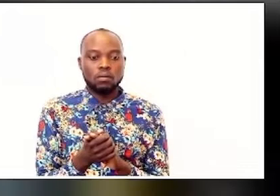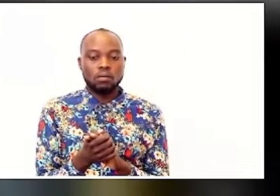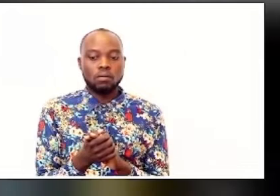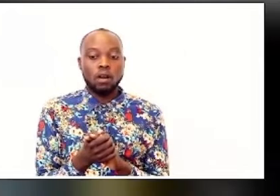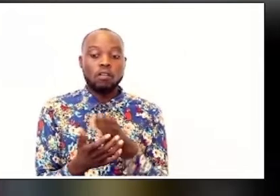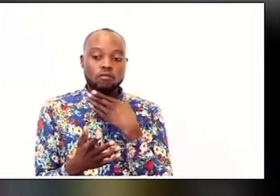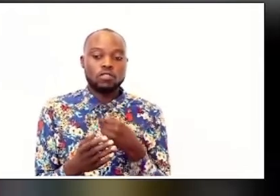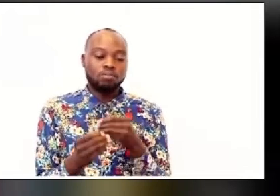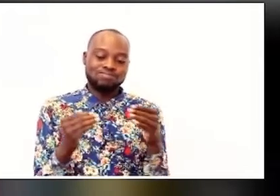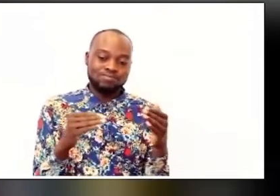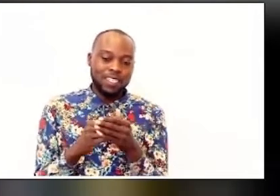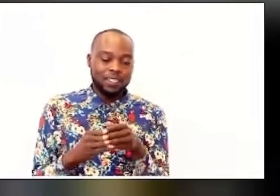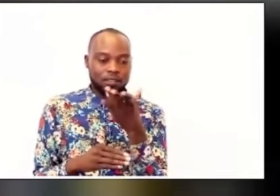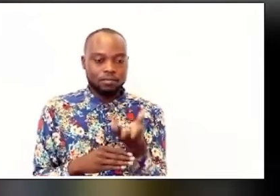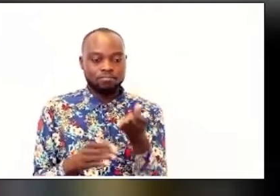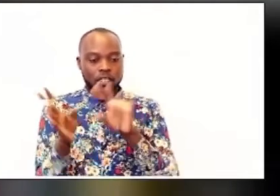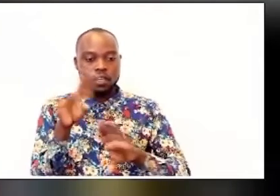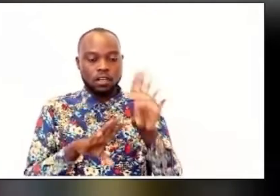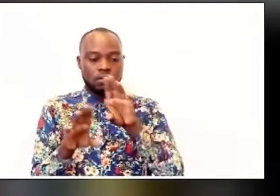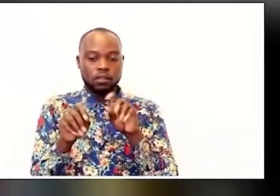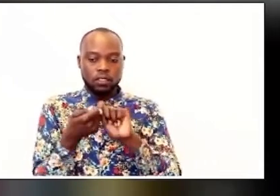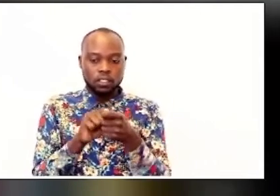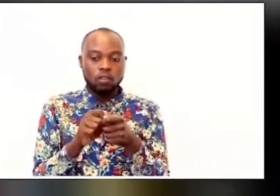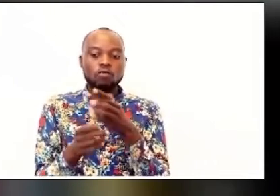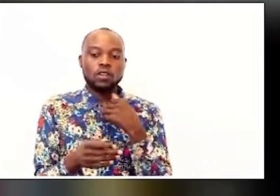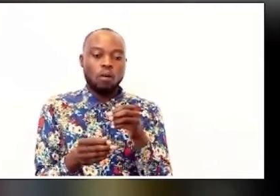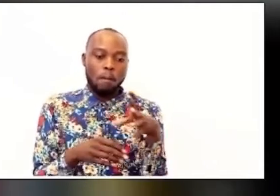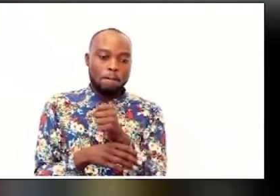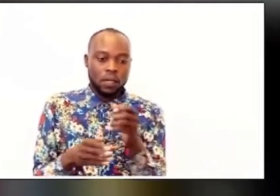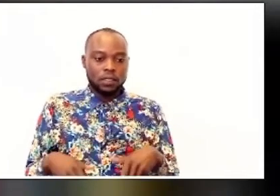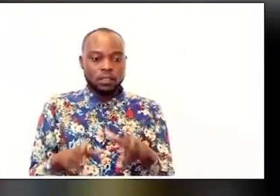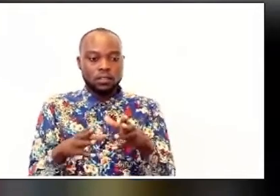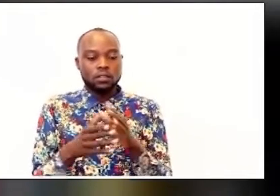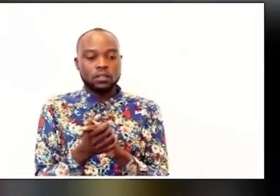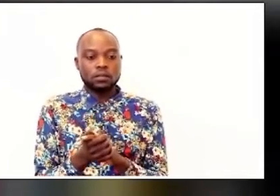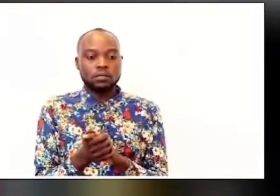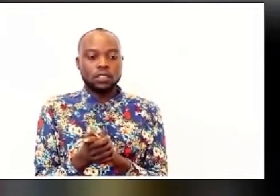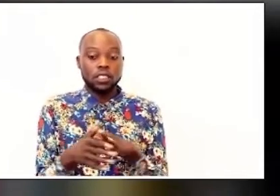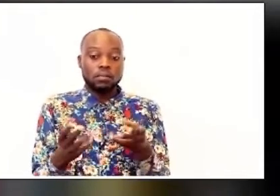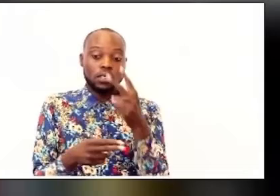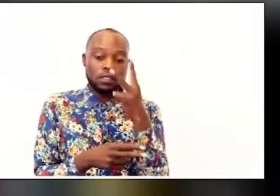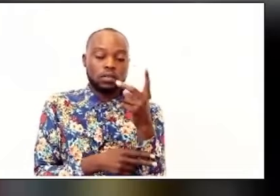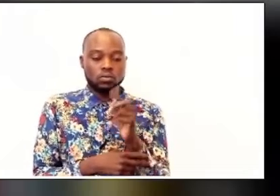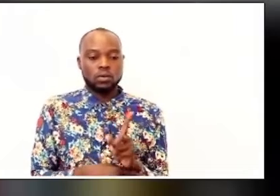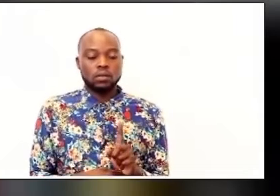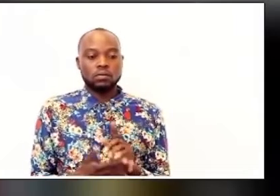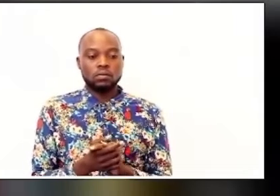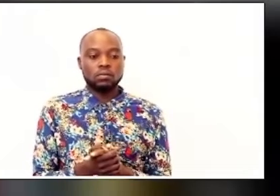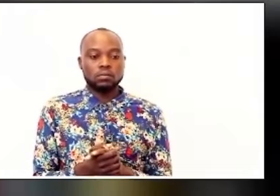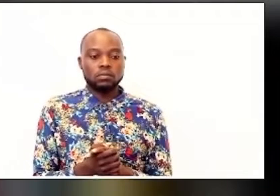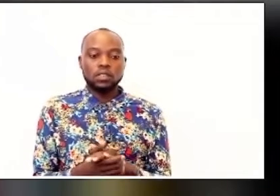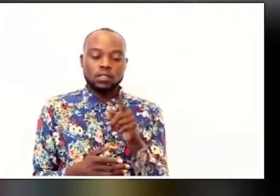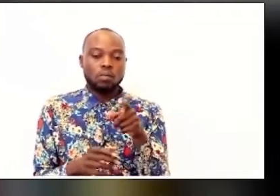change, we must embark on rapid decarbonization on a scale never seen before. And this must begin